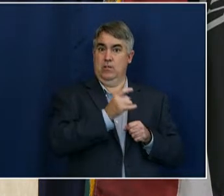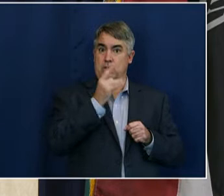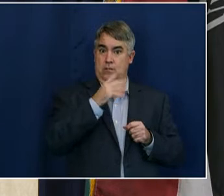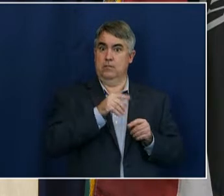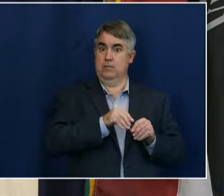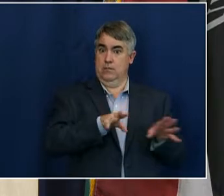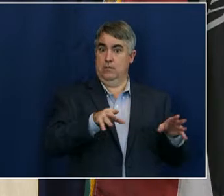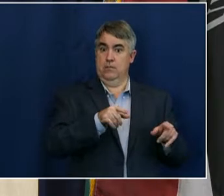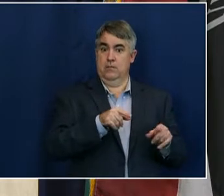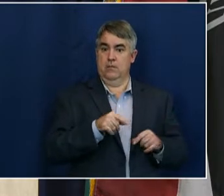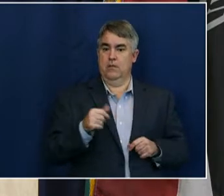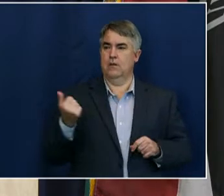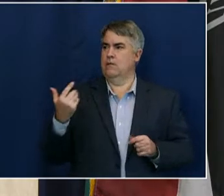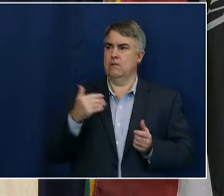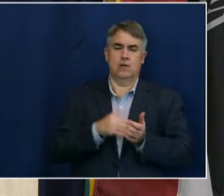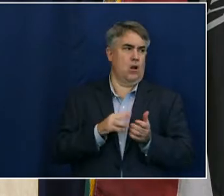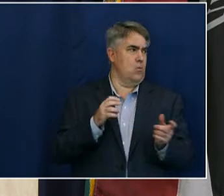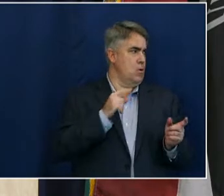question.